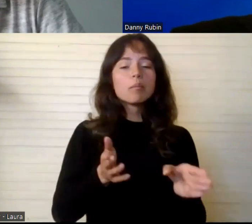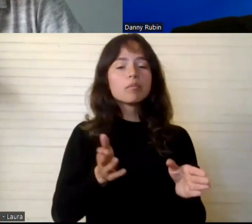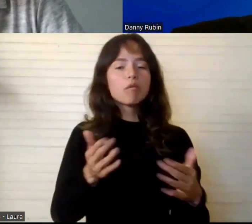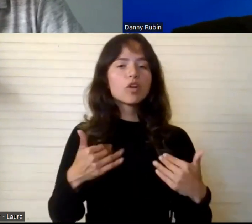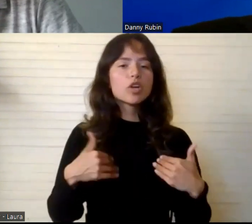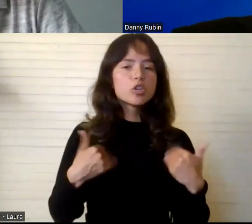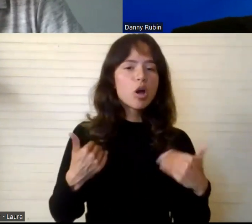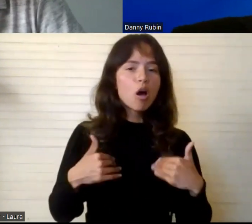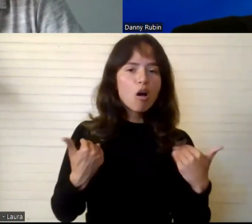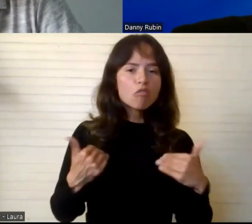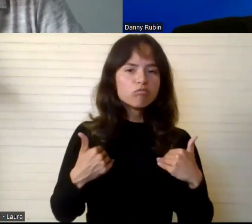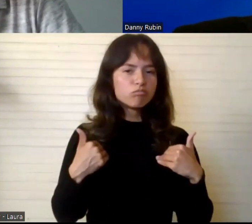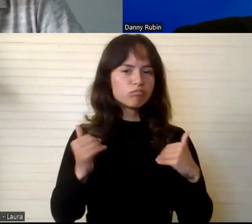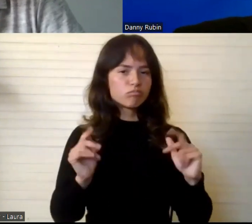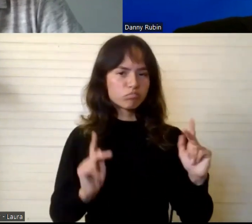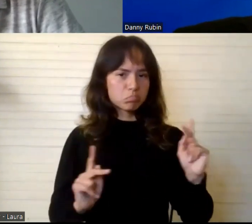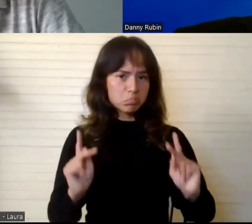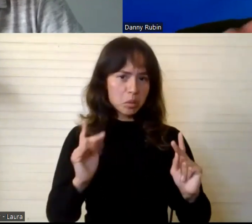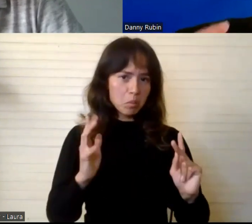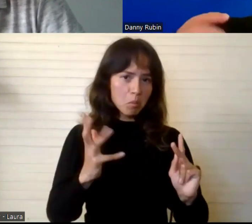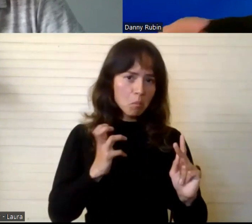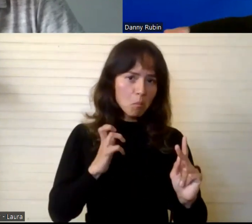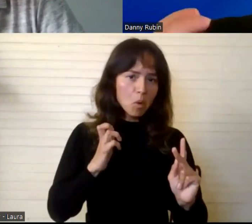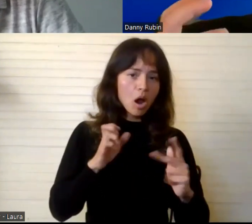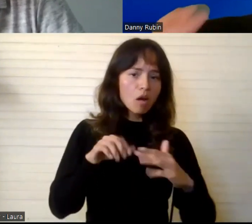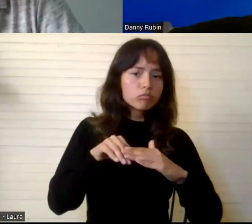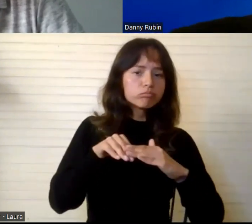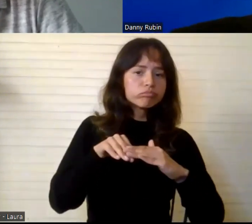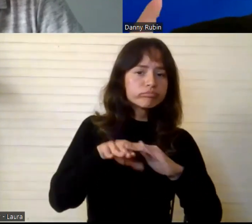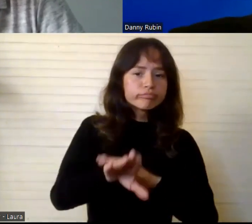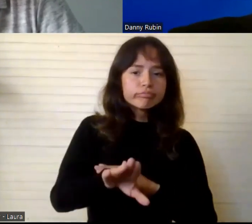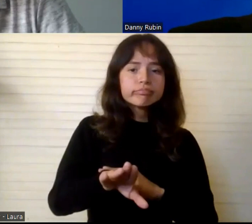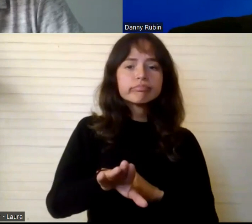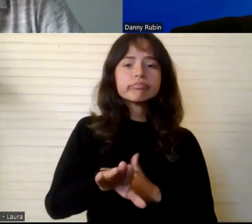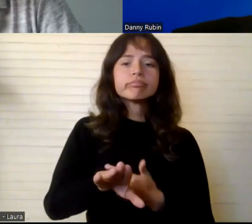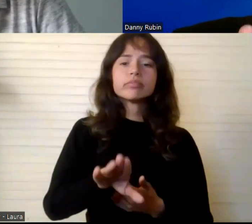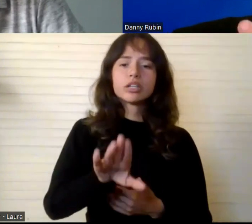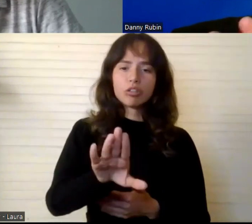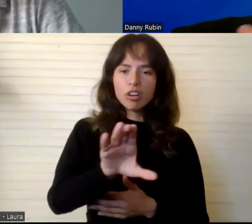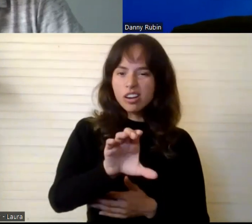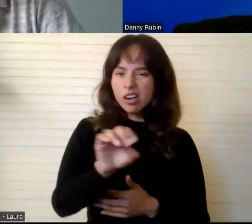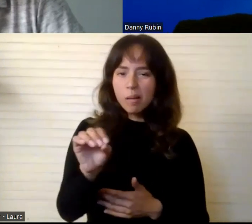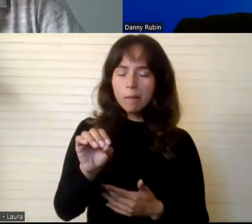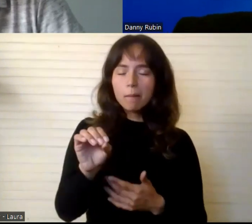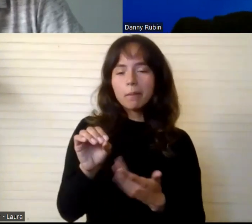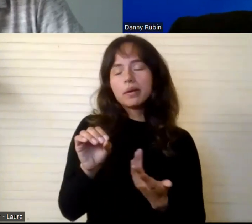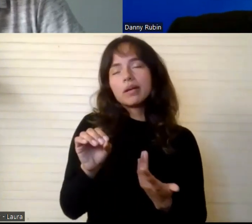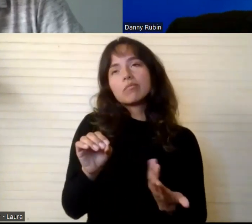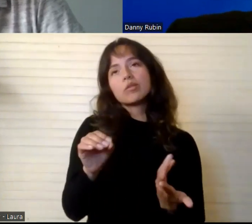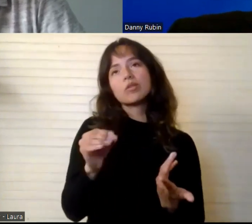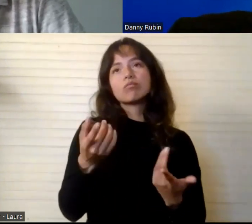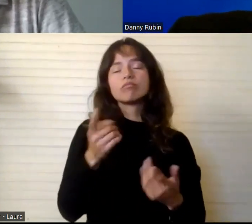level, perhaps? Mhm. How can people just kind of get started as a student or entry level?